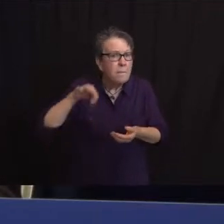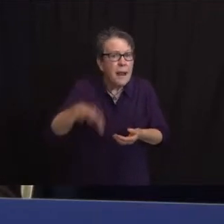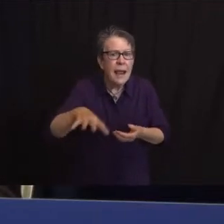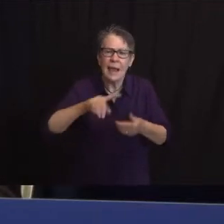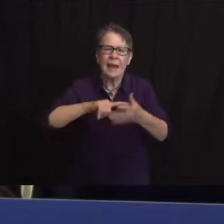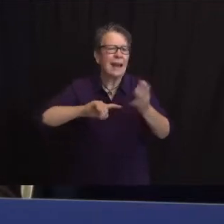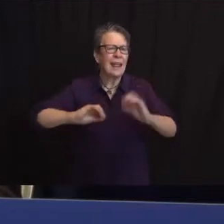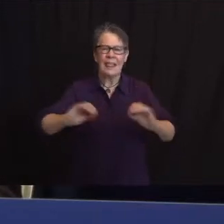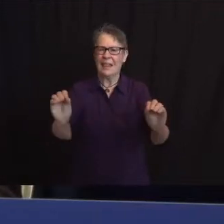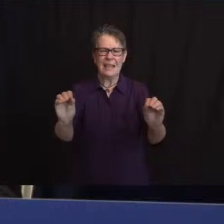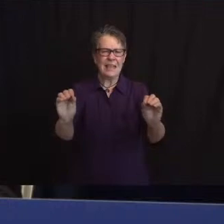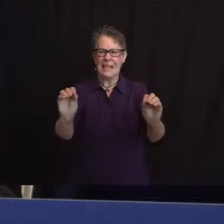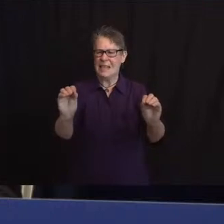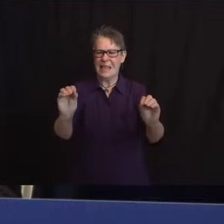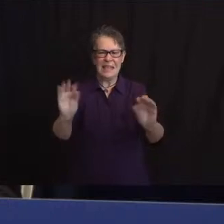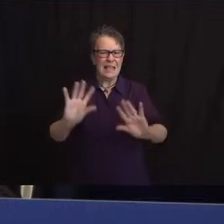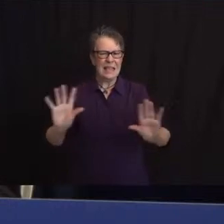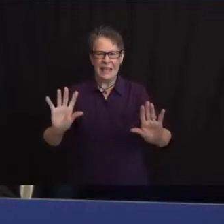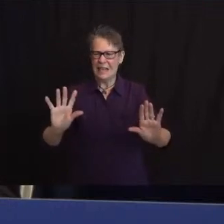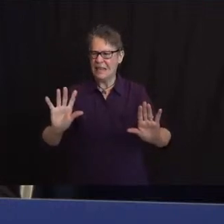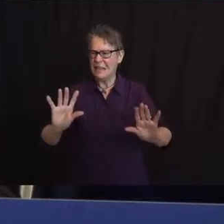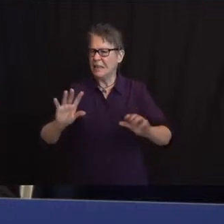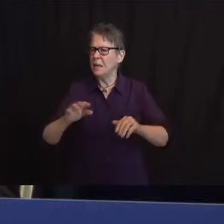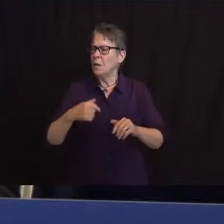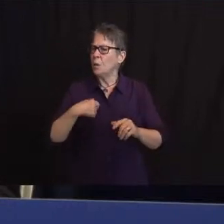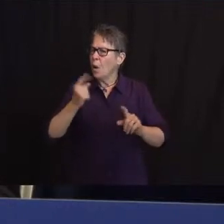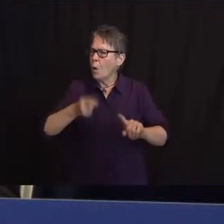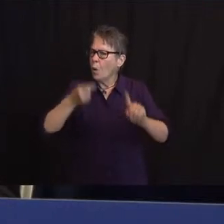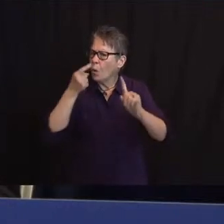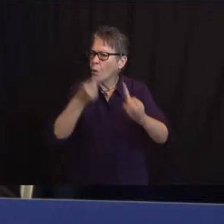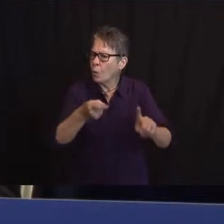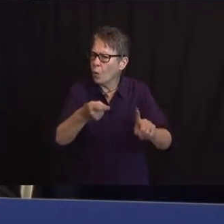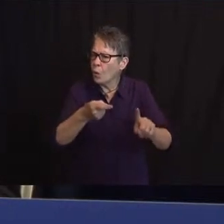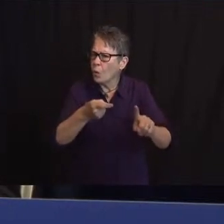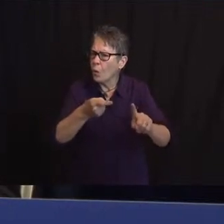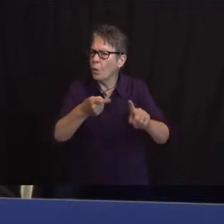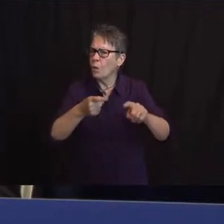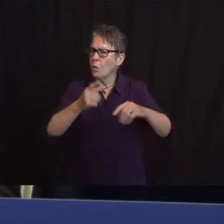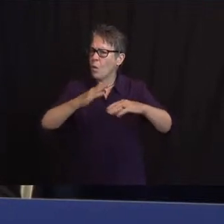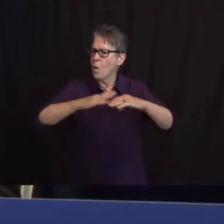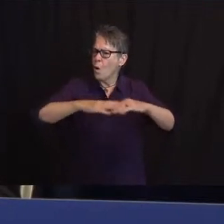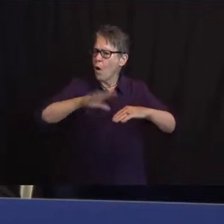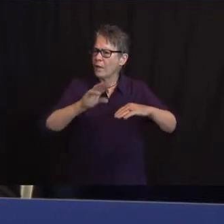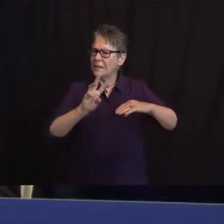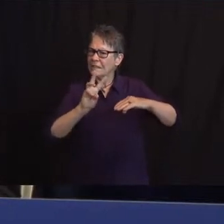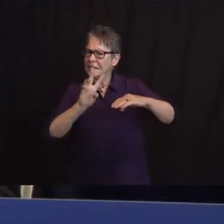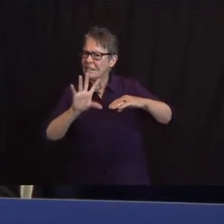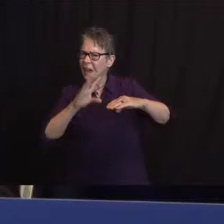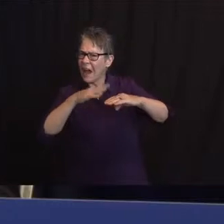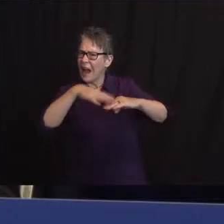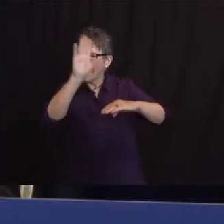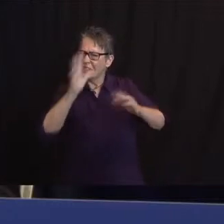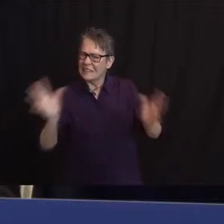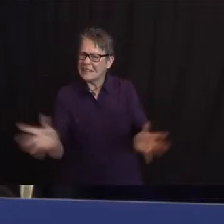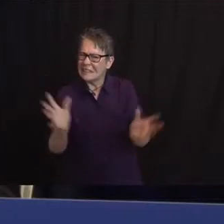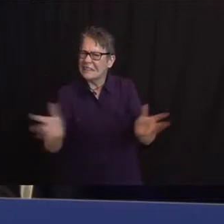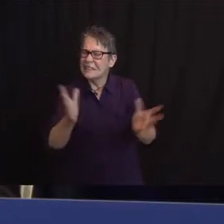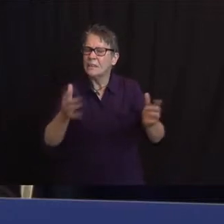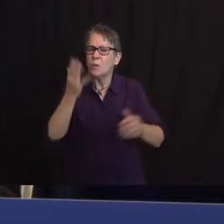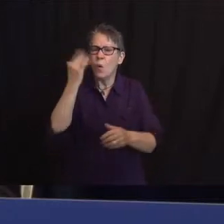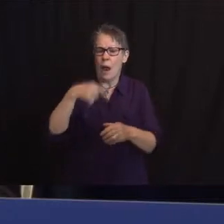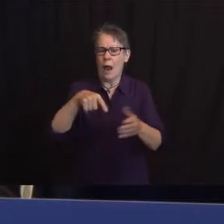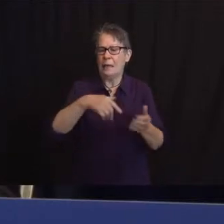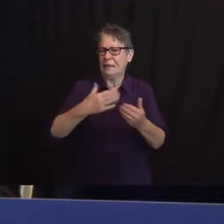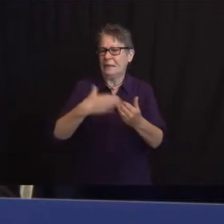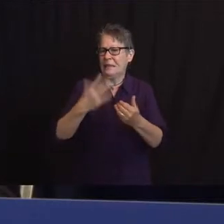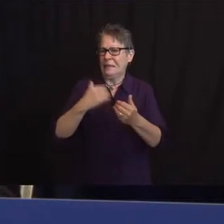and over, as this population experienced the most severe illness and death. As you know, we prioritized long-term care